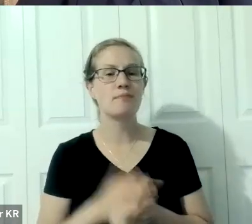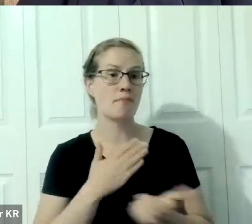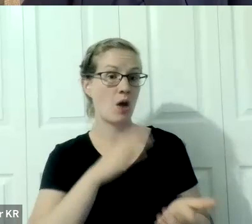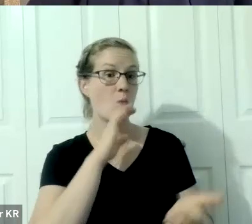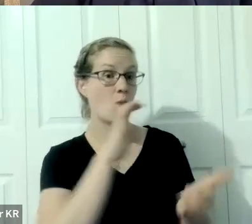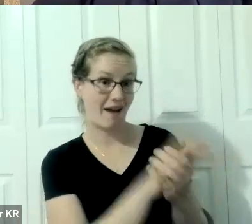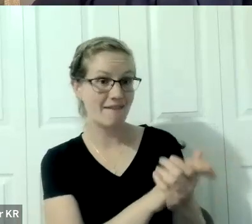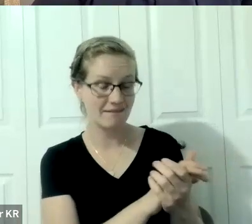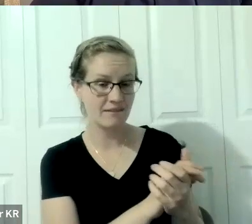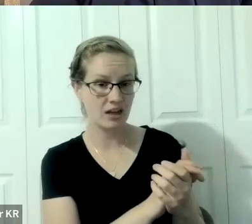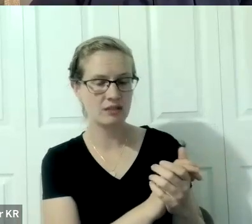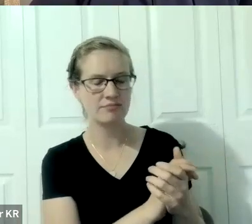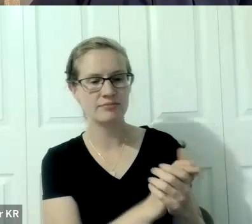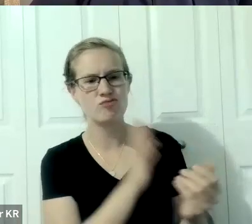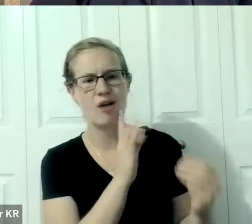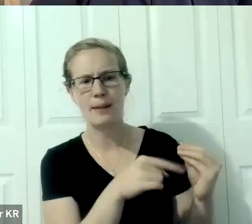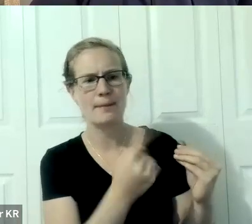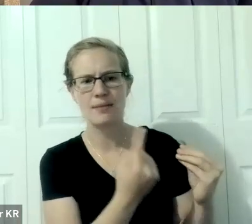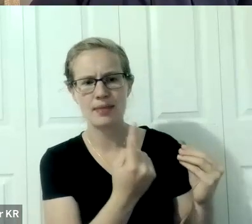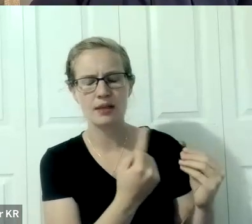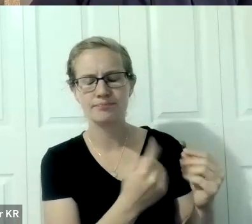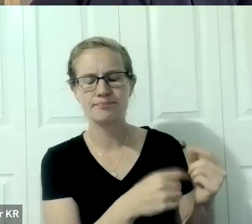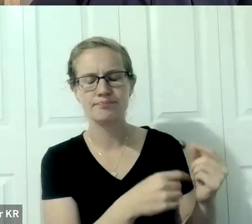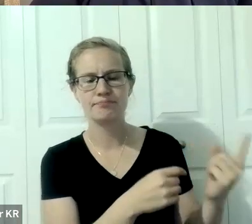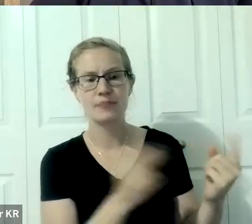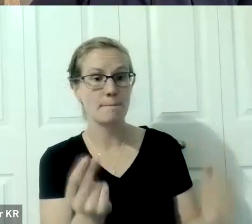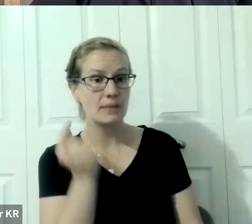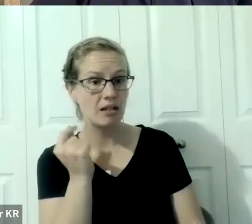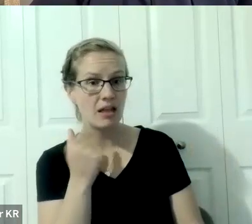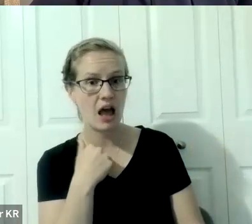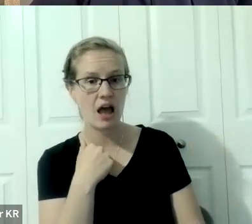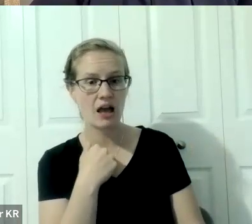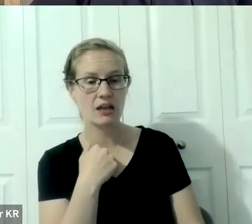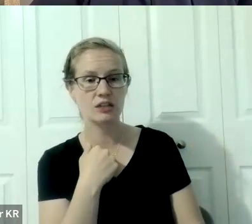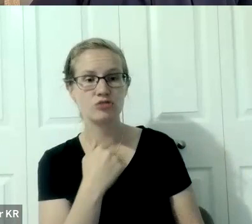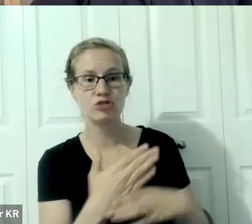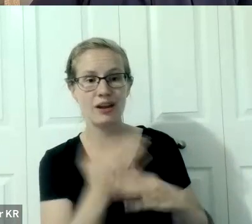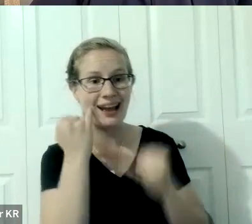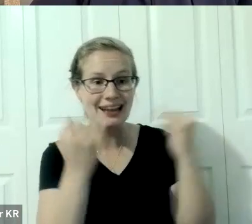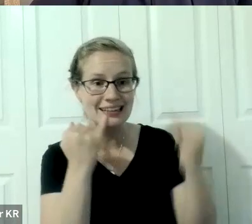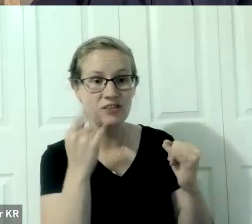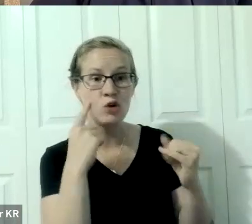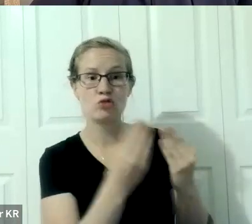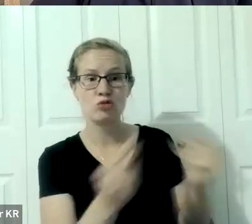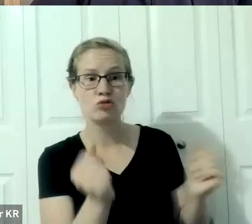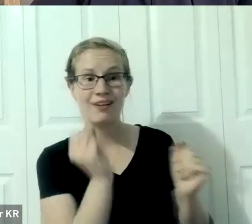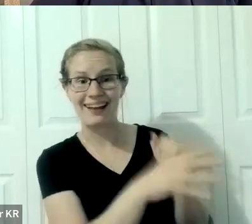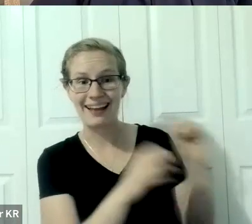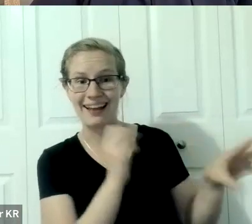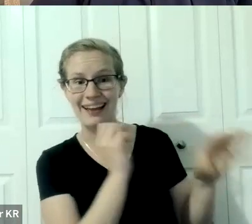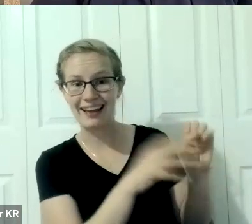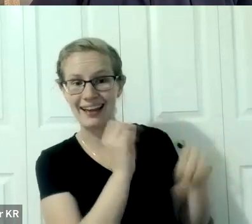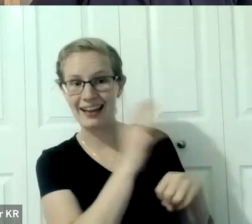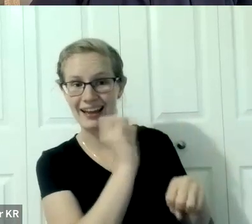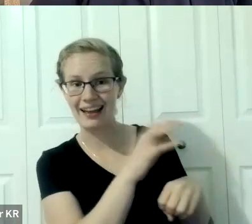wife was talking about something, and right away I started giving her ideas about solutions. And at a